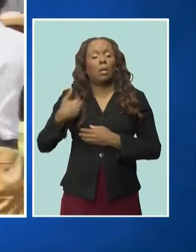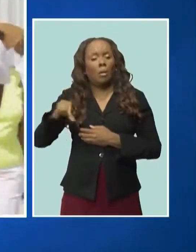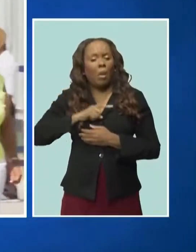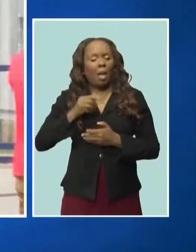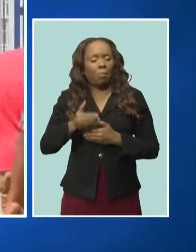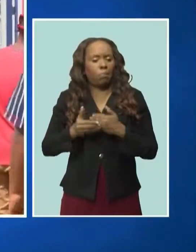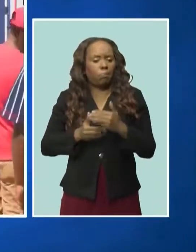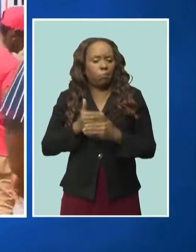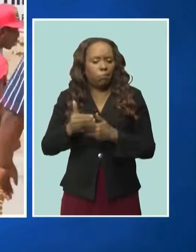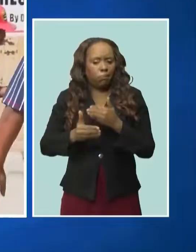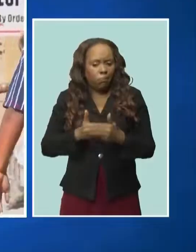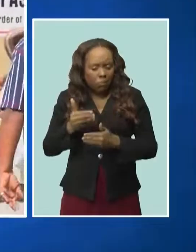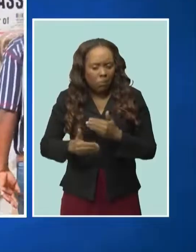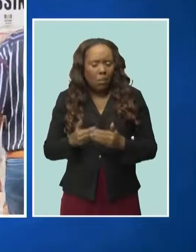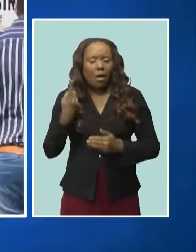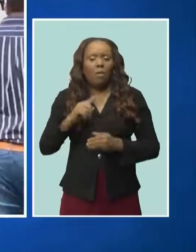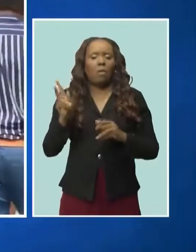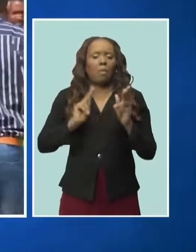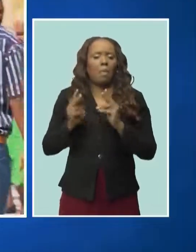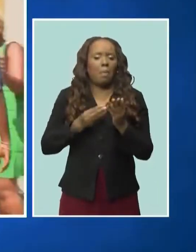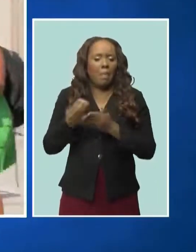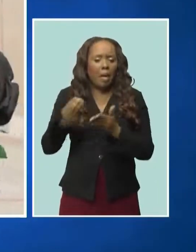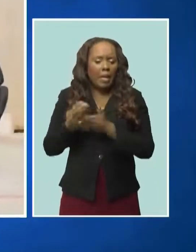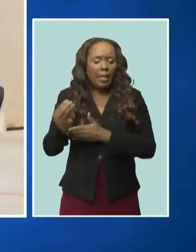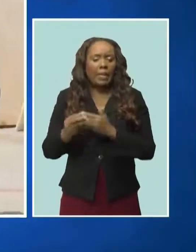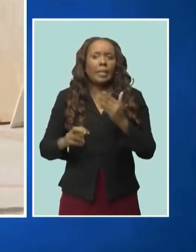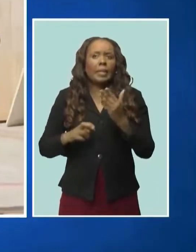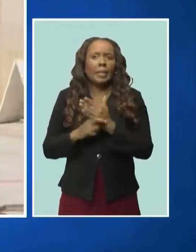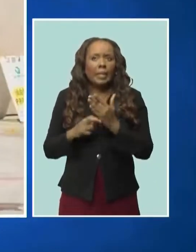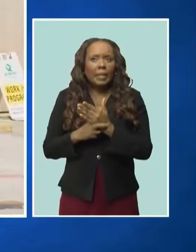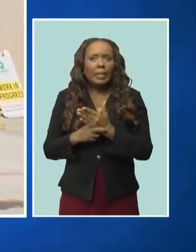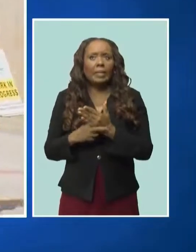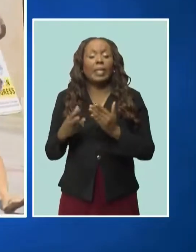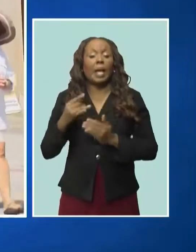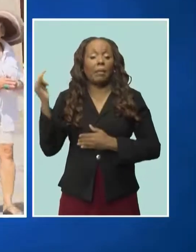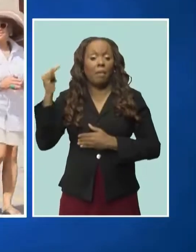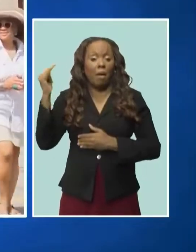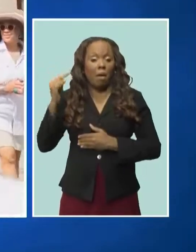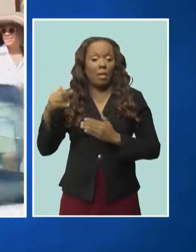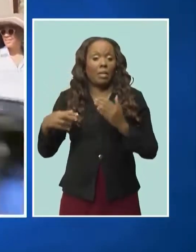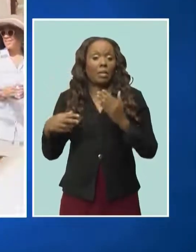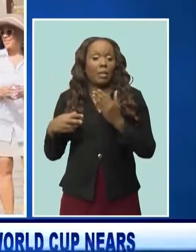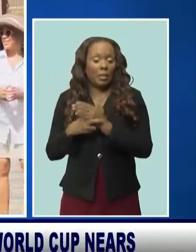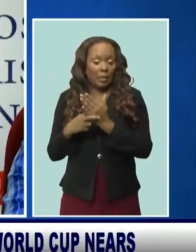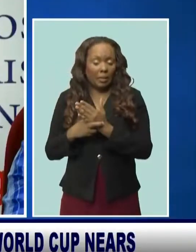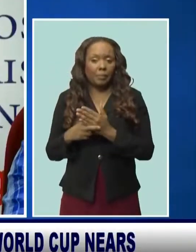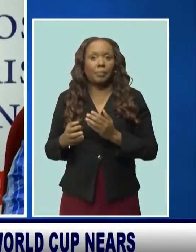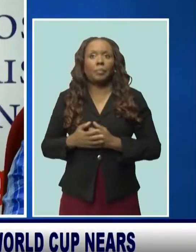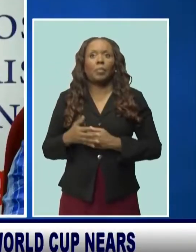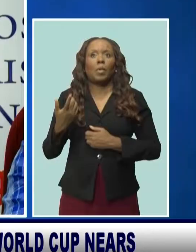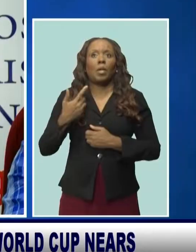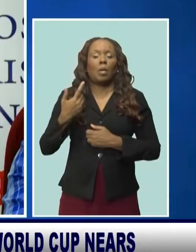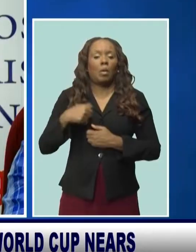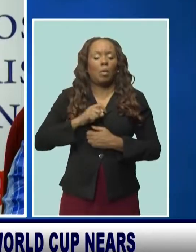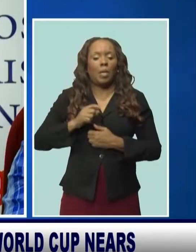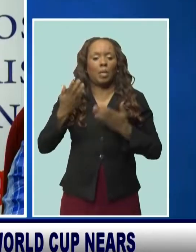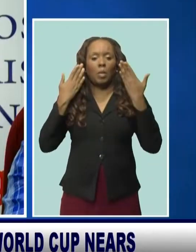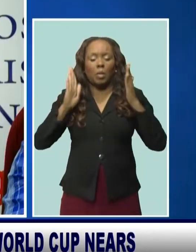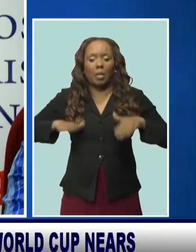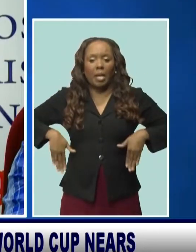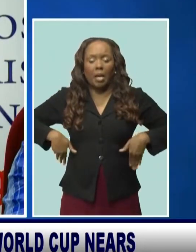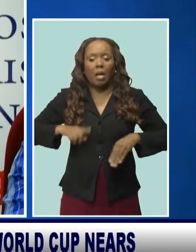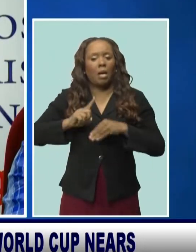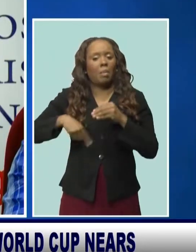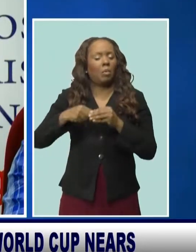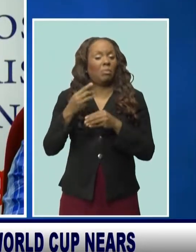those two areas. At this time, we do not have a standardized way of measuring the occupancy in the shared economy. And so it is